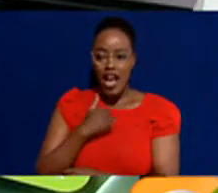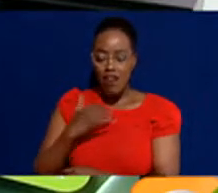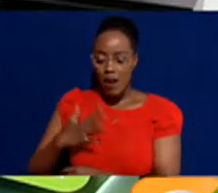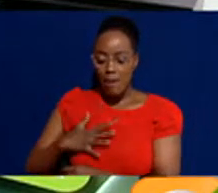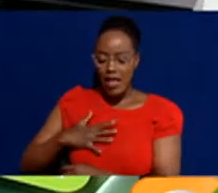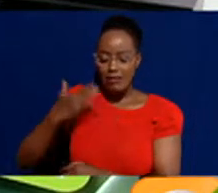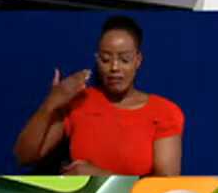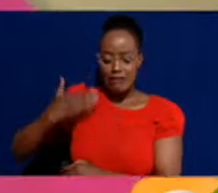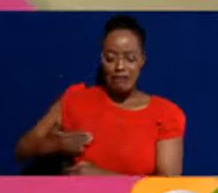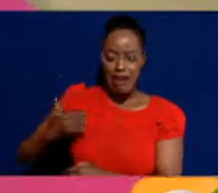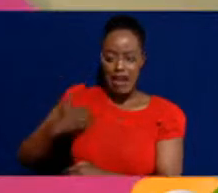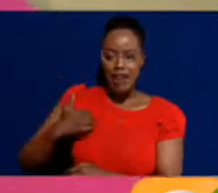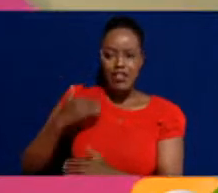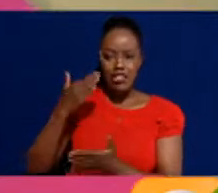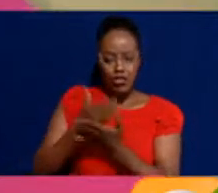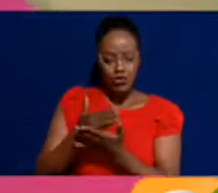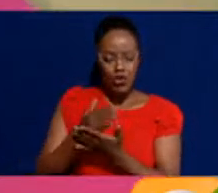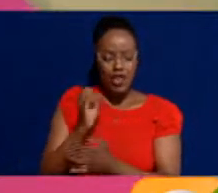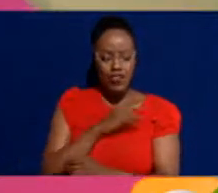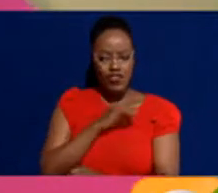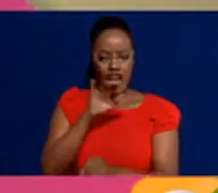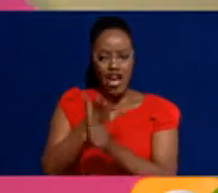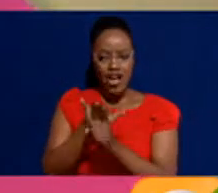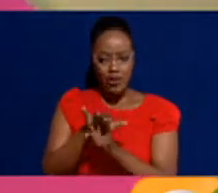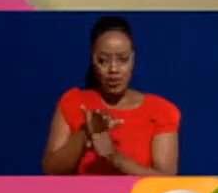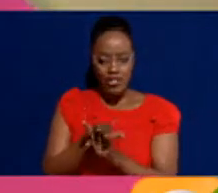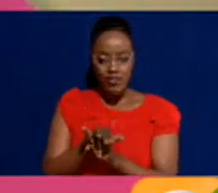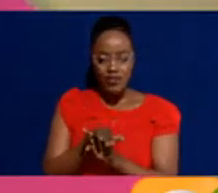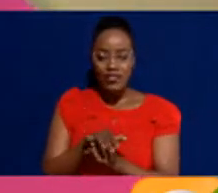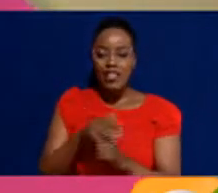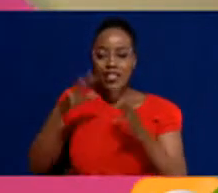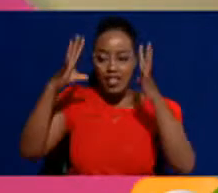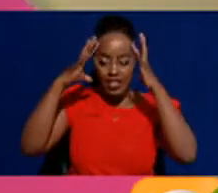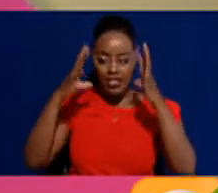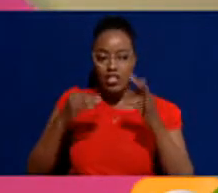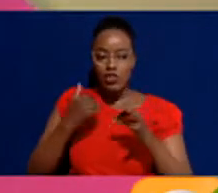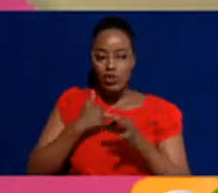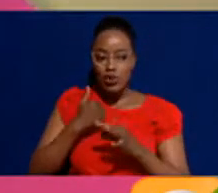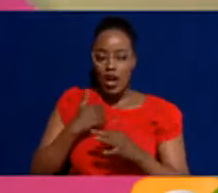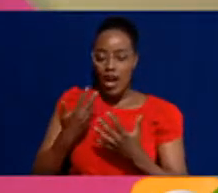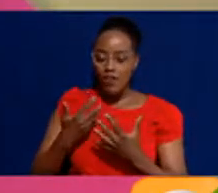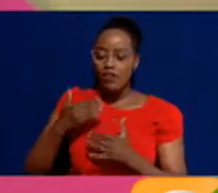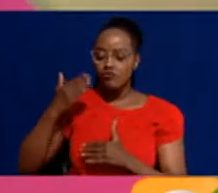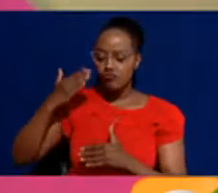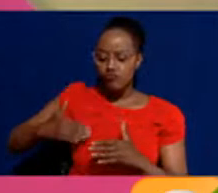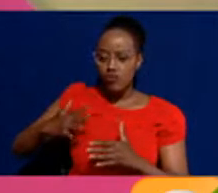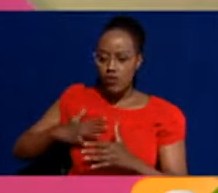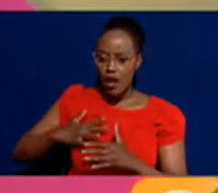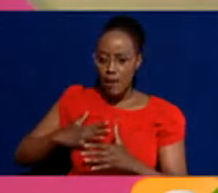most women is real. So the decision to get a mastectomy,